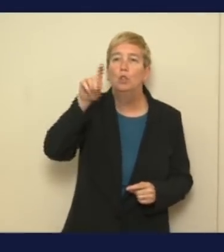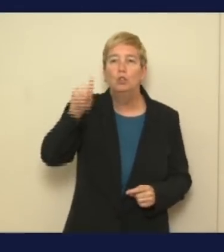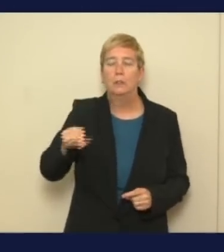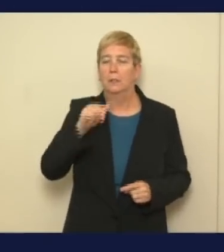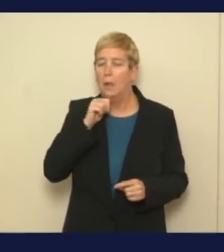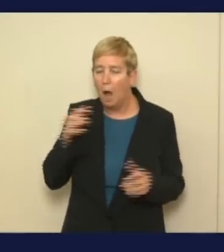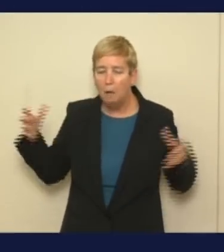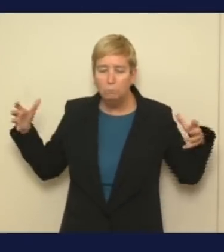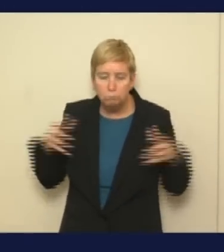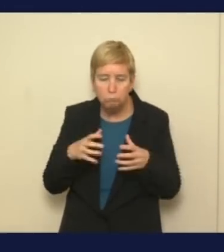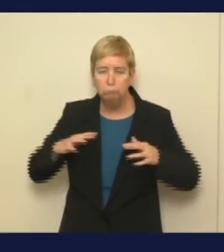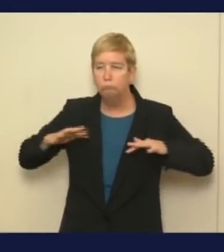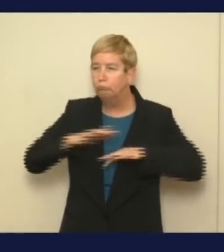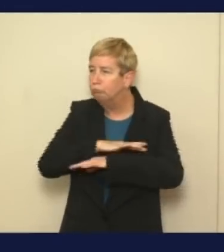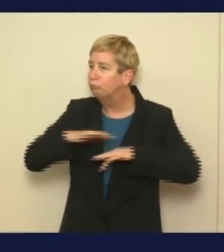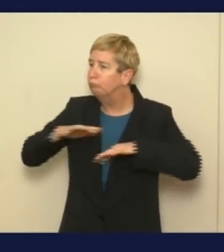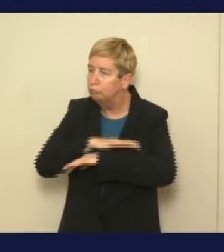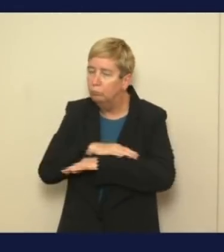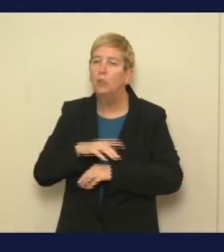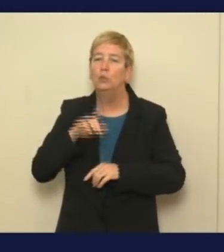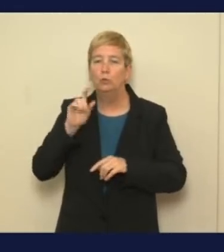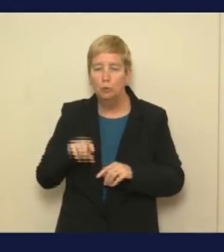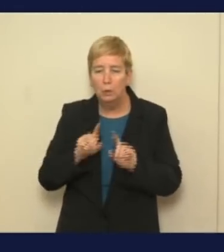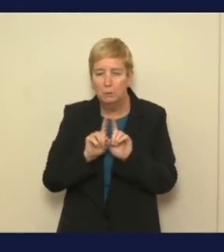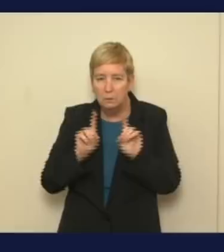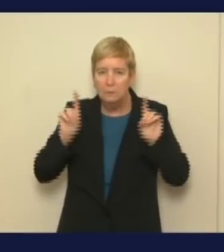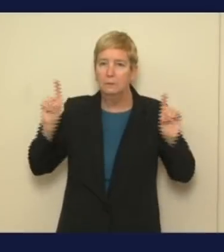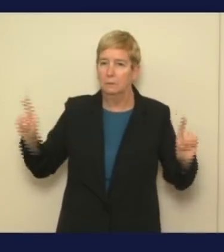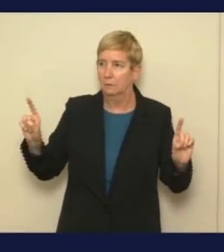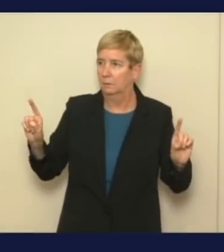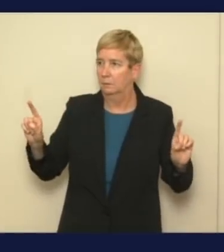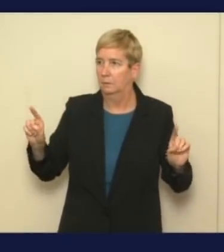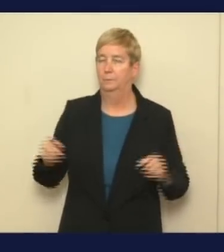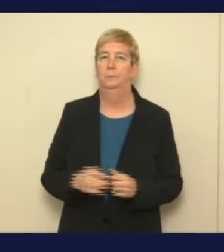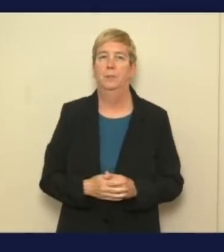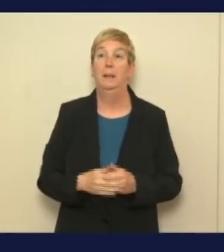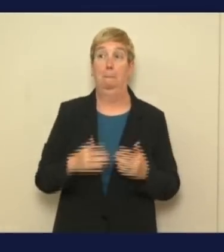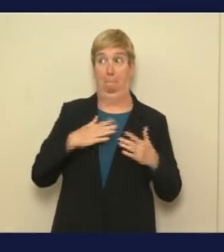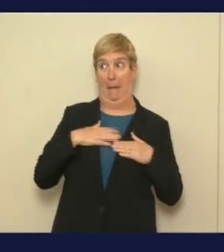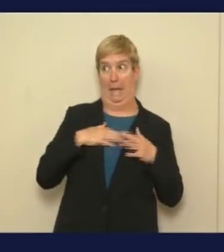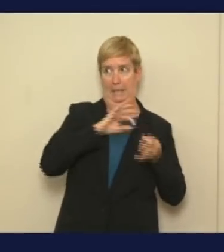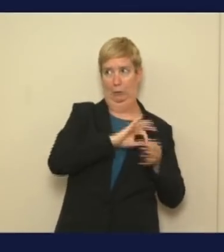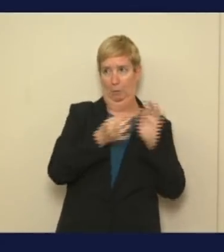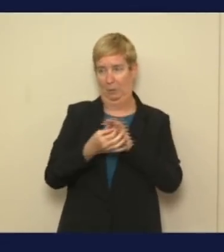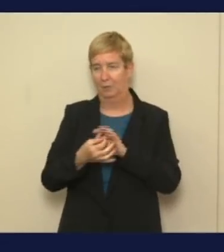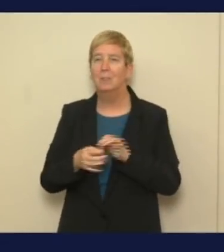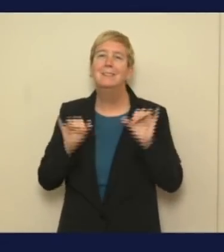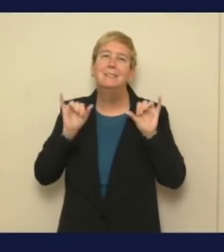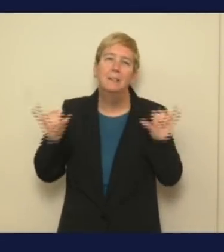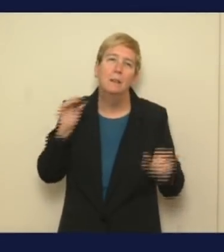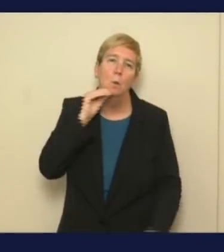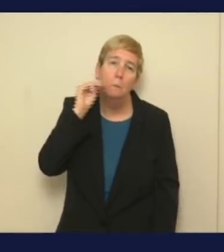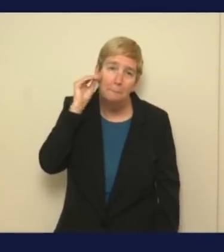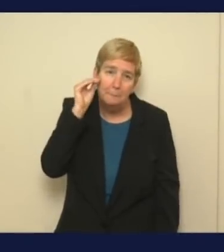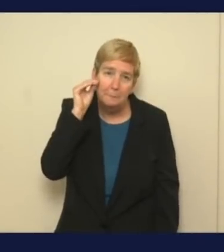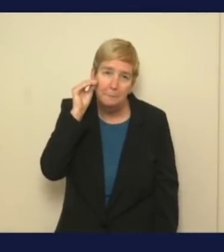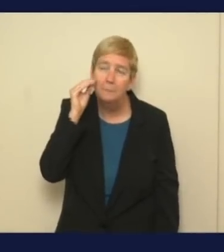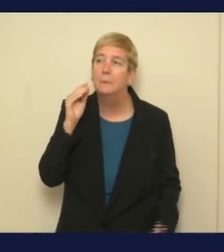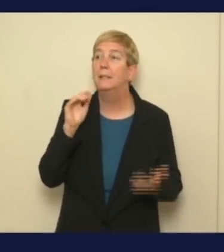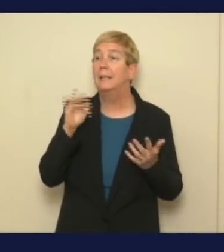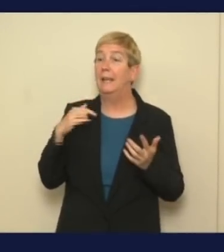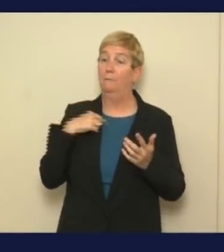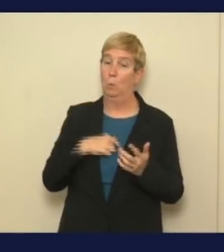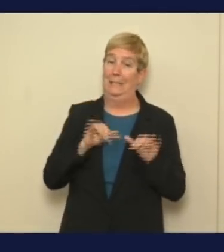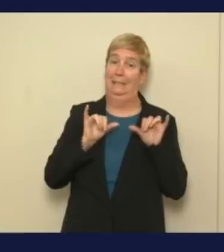in crowds. You should keep your distance. Here's how I would say it. You should stay home. If we